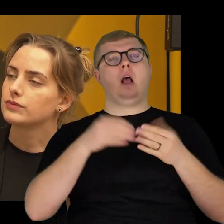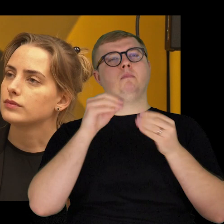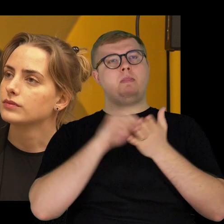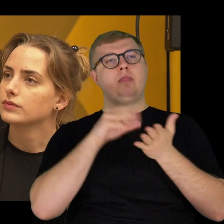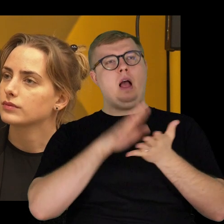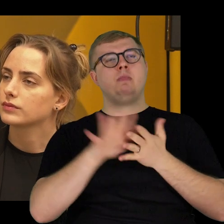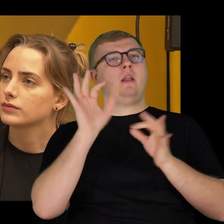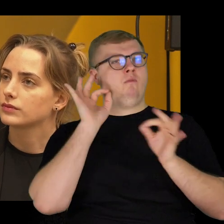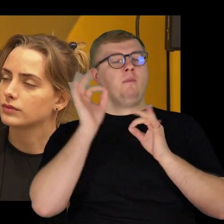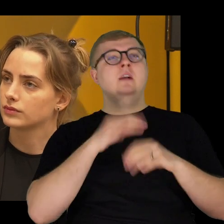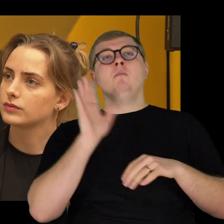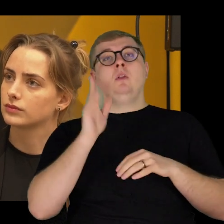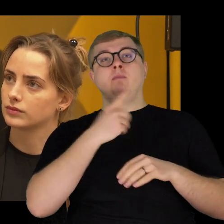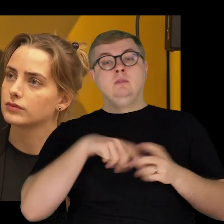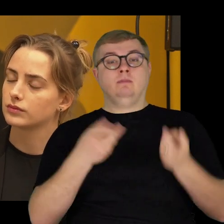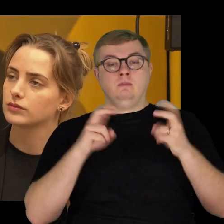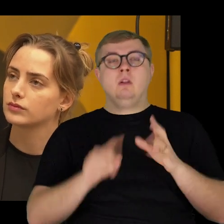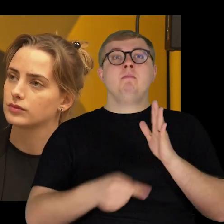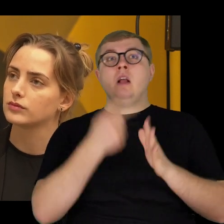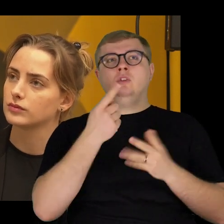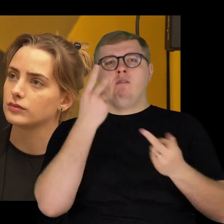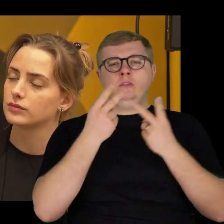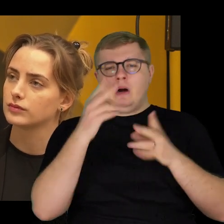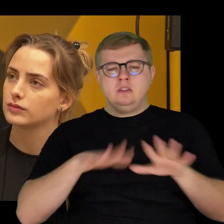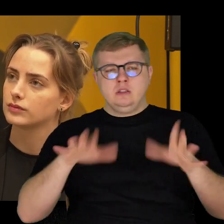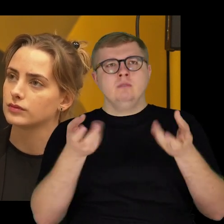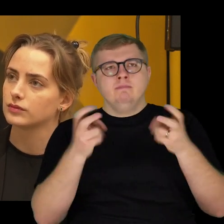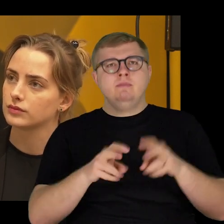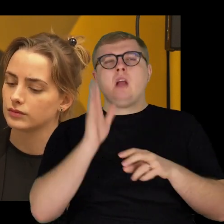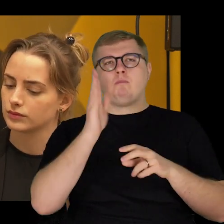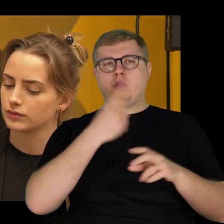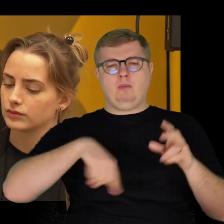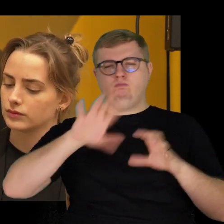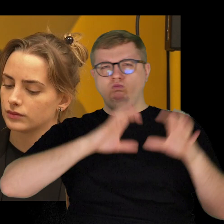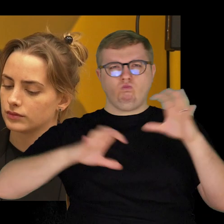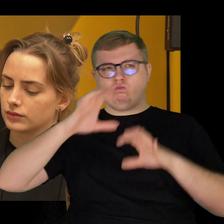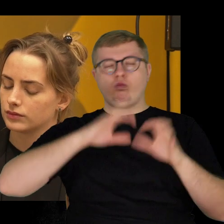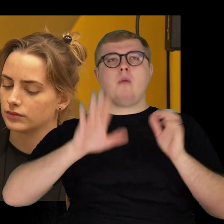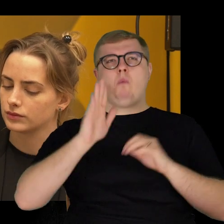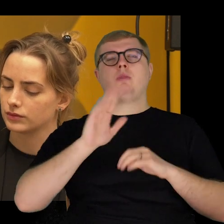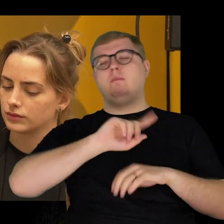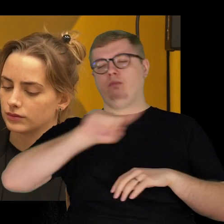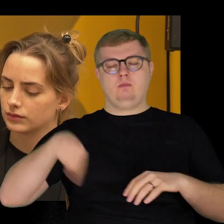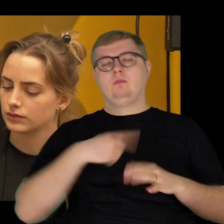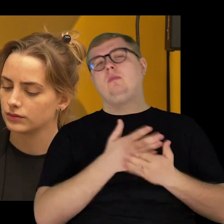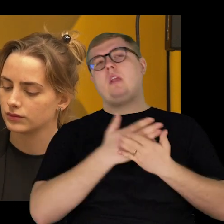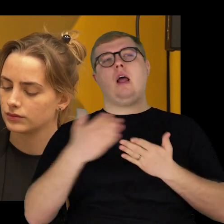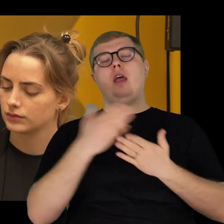they produced the first visualization, and then we go over it, and then so on, and it's